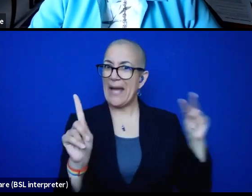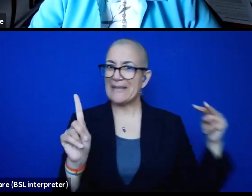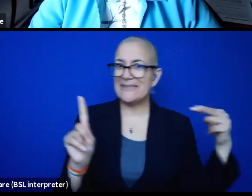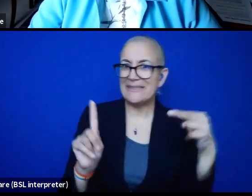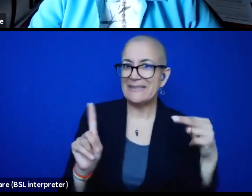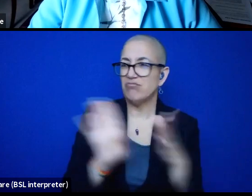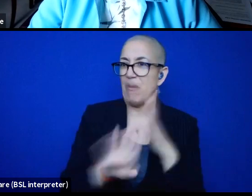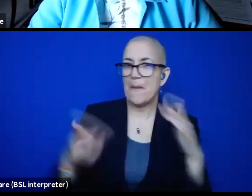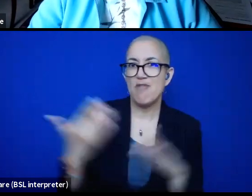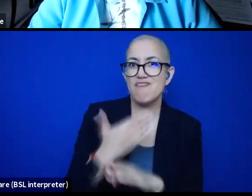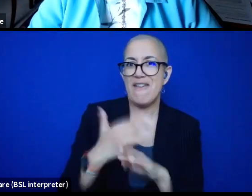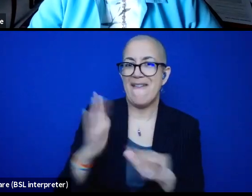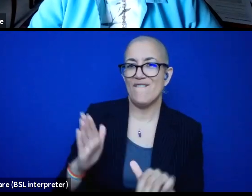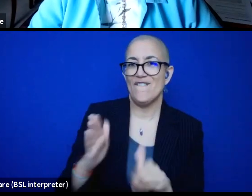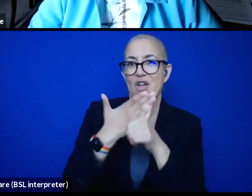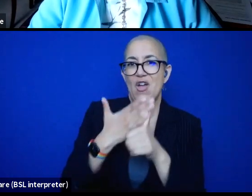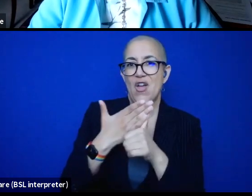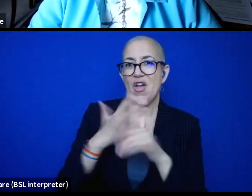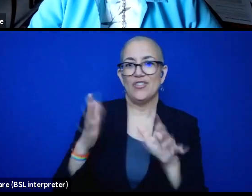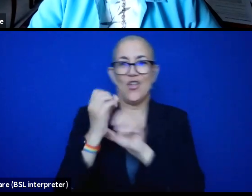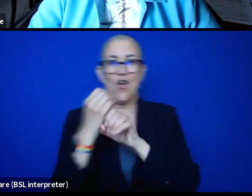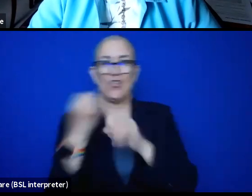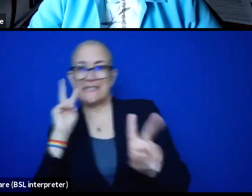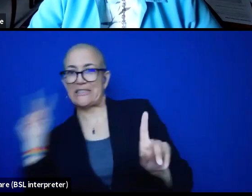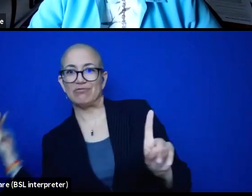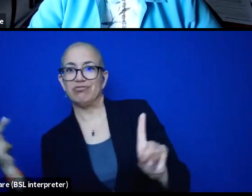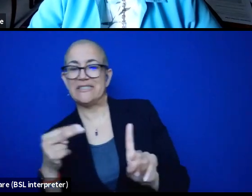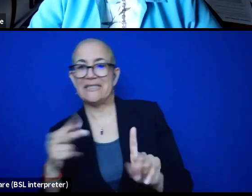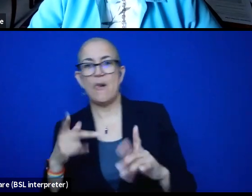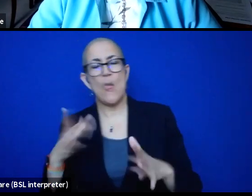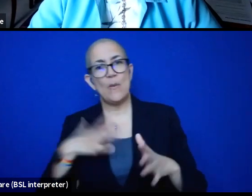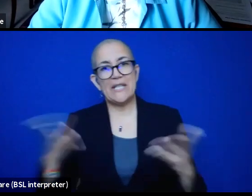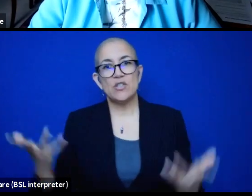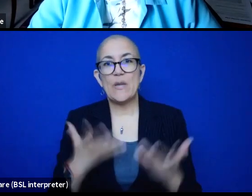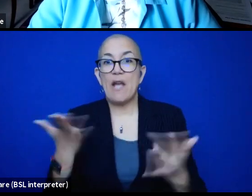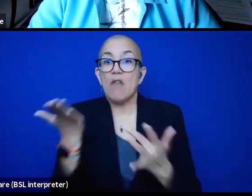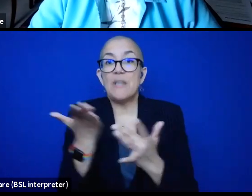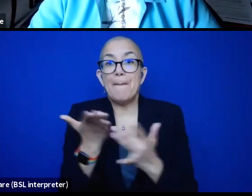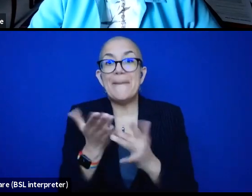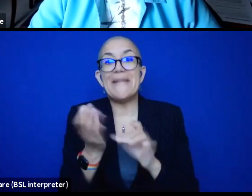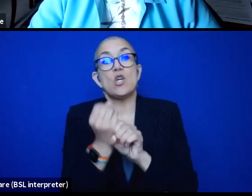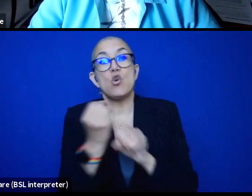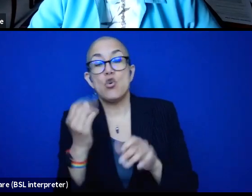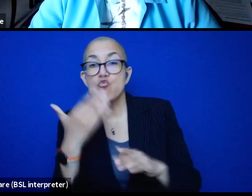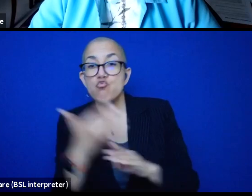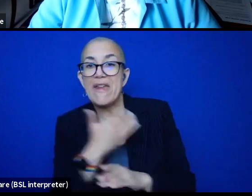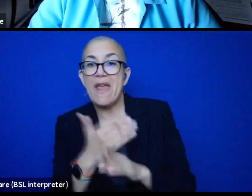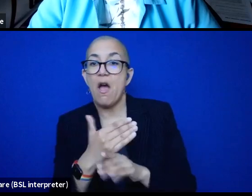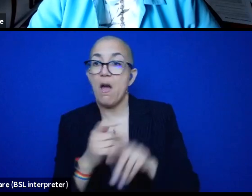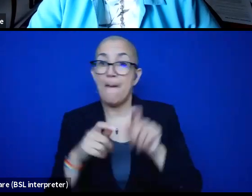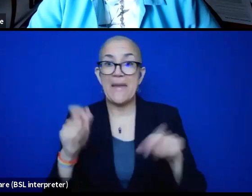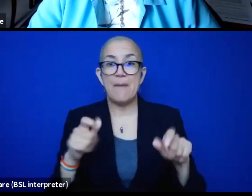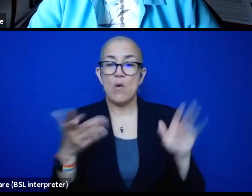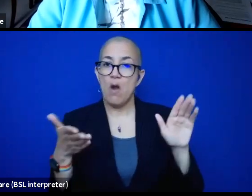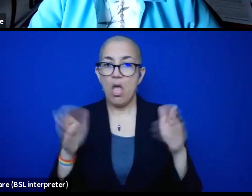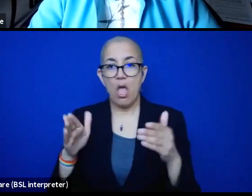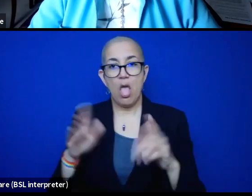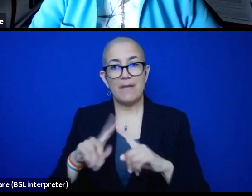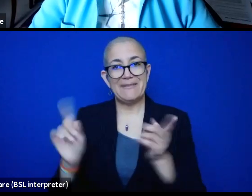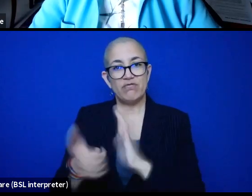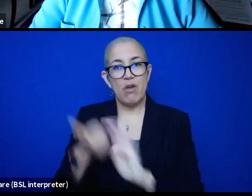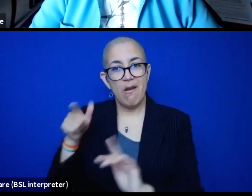career first. And we have to be encouraging mid-career people to come into teaching as well, and that they can learn those skills on the job.